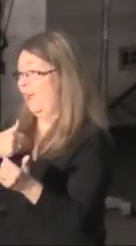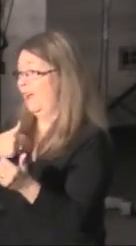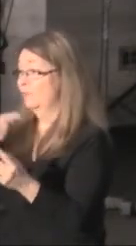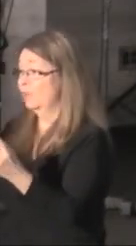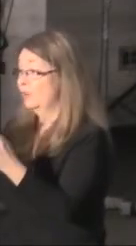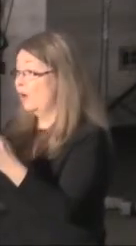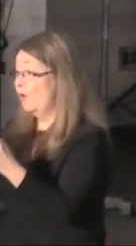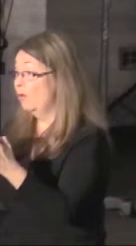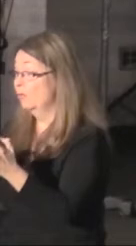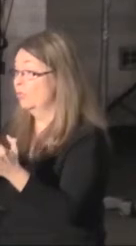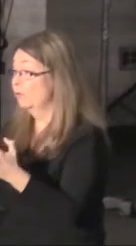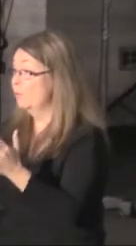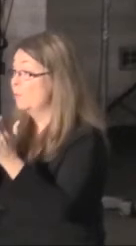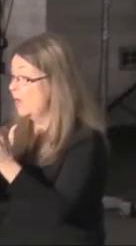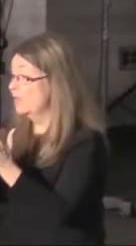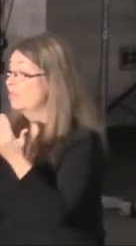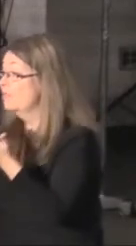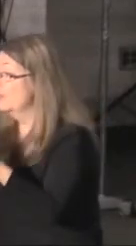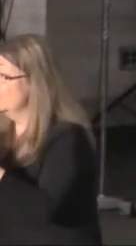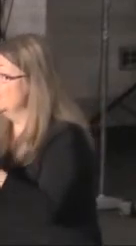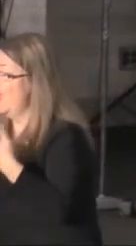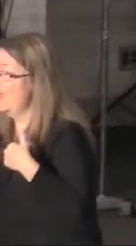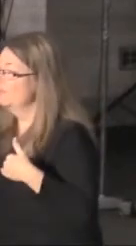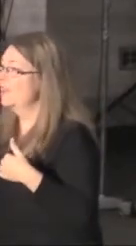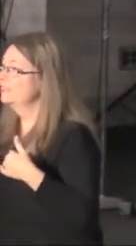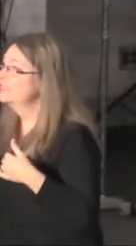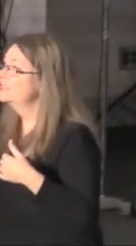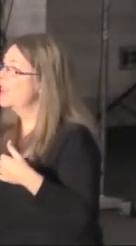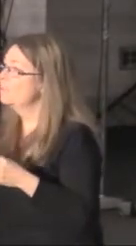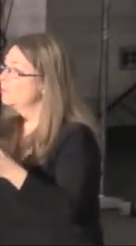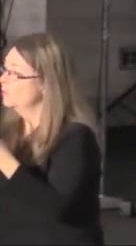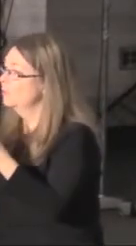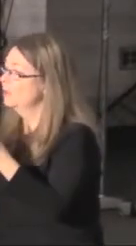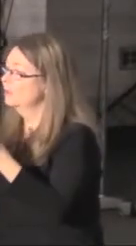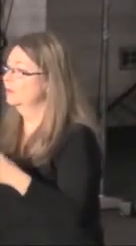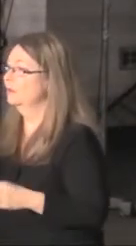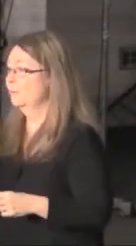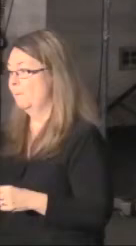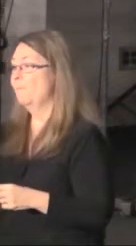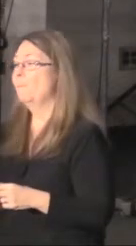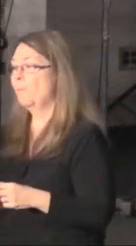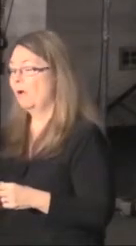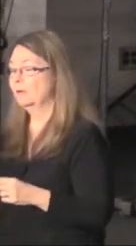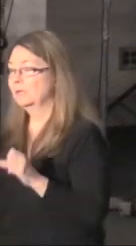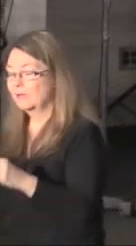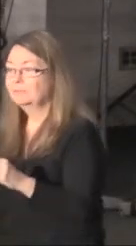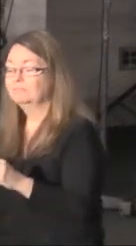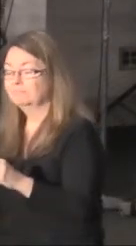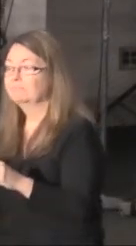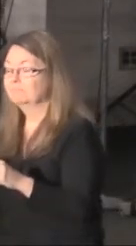is through prayer and thanksgiving for us to have that divine perspective. And Paul is able to hone in on that and see his